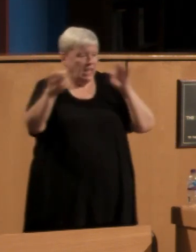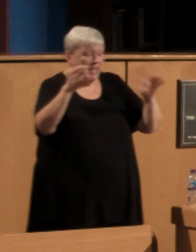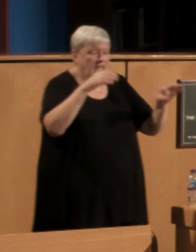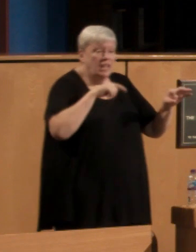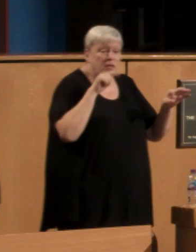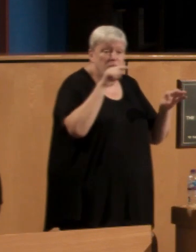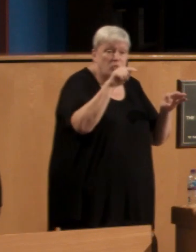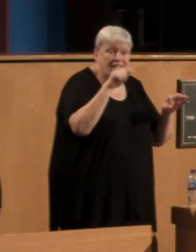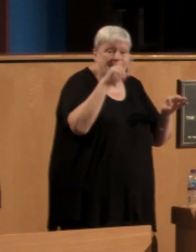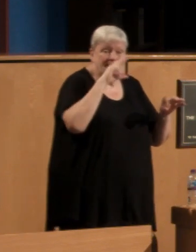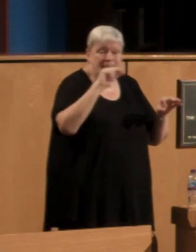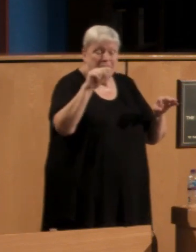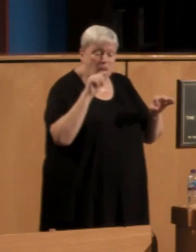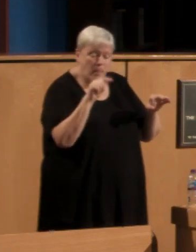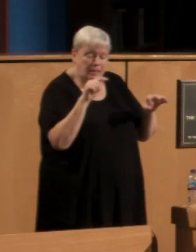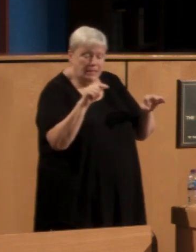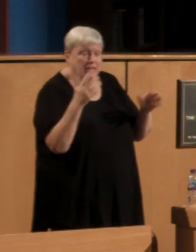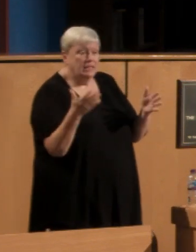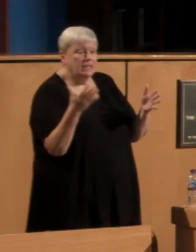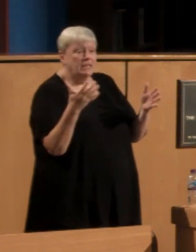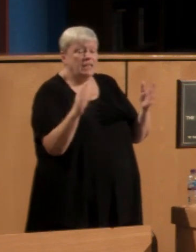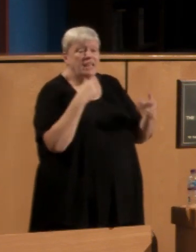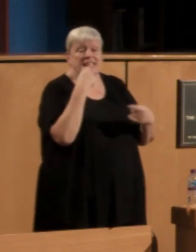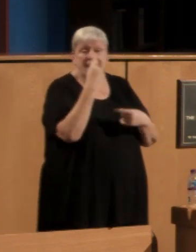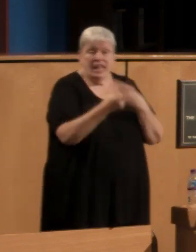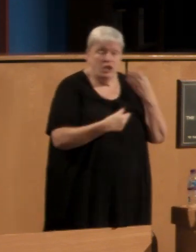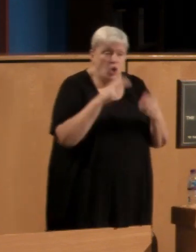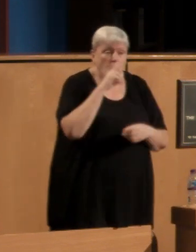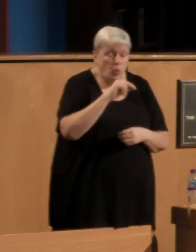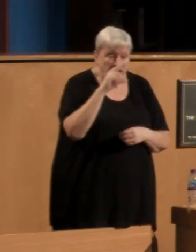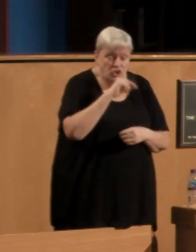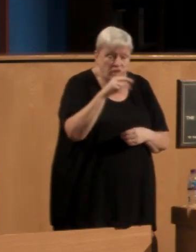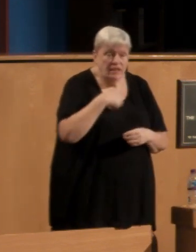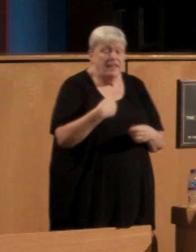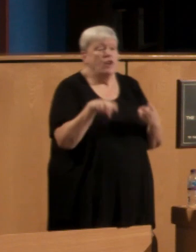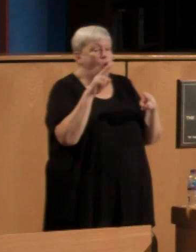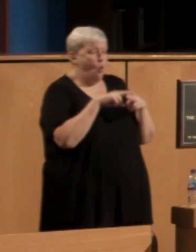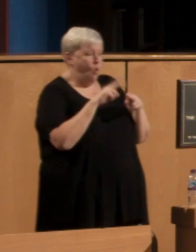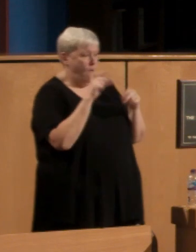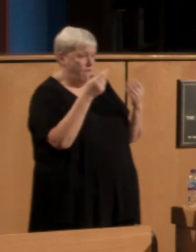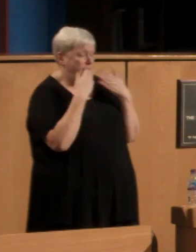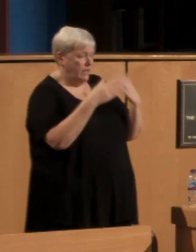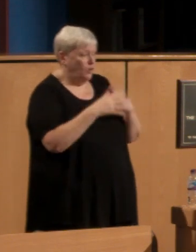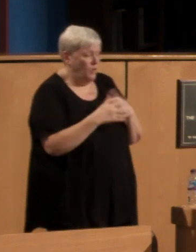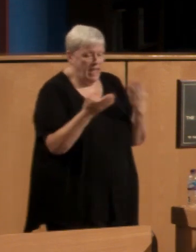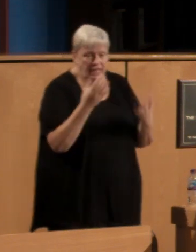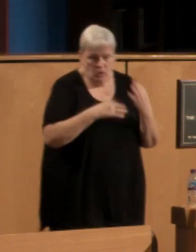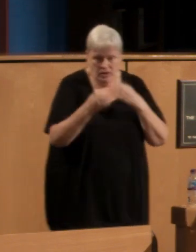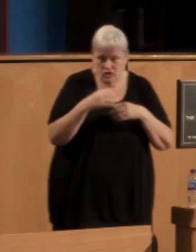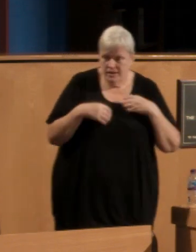press the speak button on the microphone, say your question, and then turn it back off, that would be great. So, any